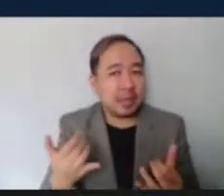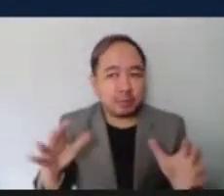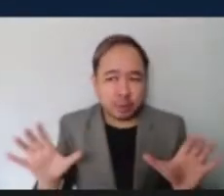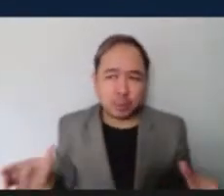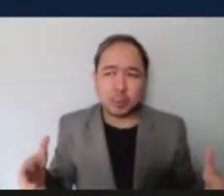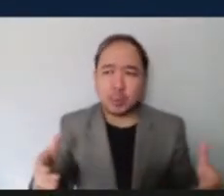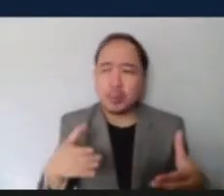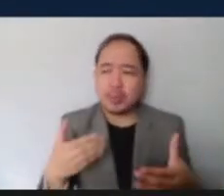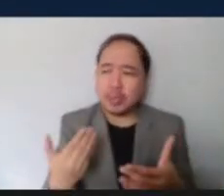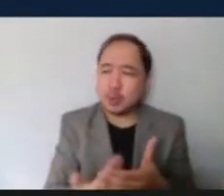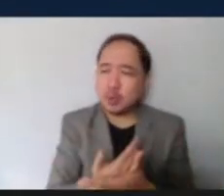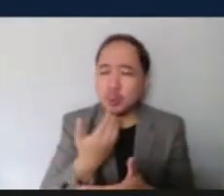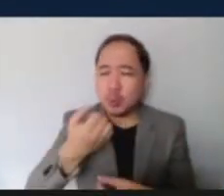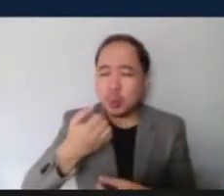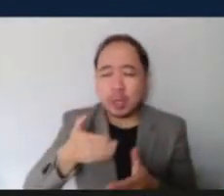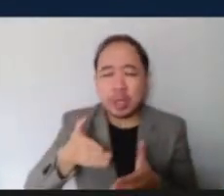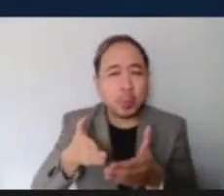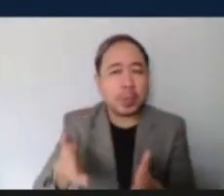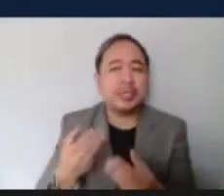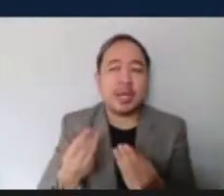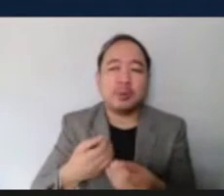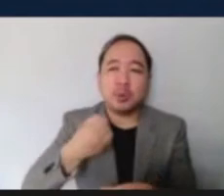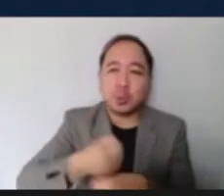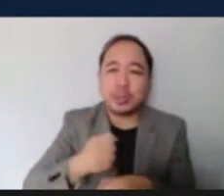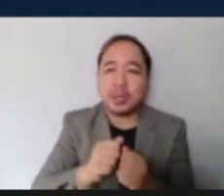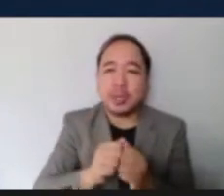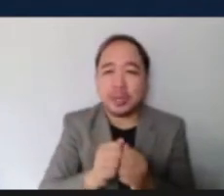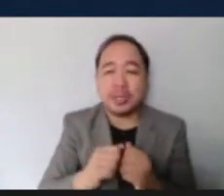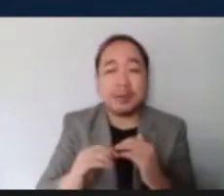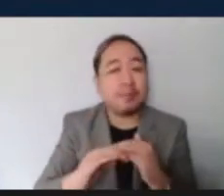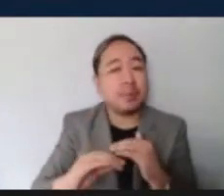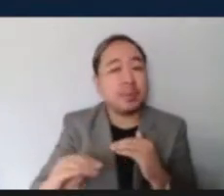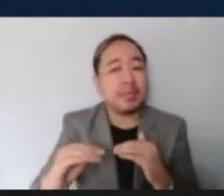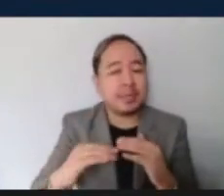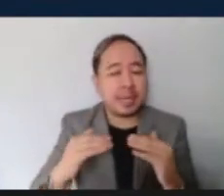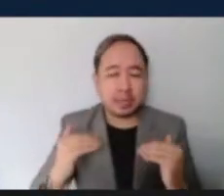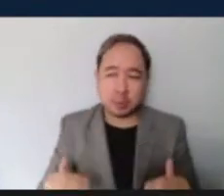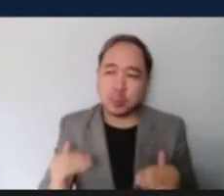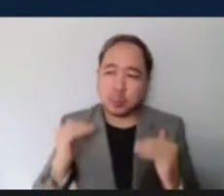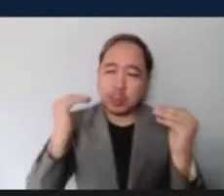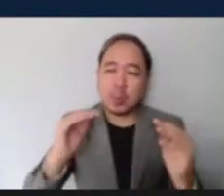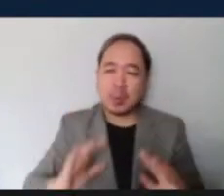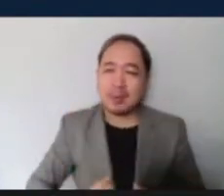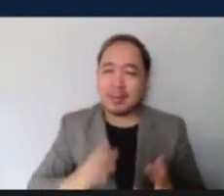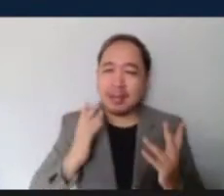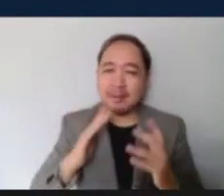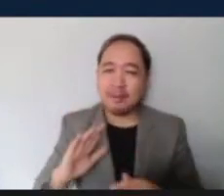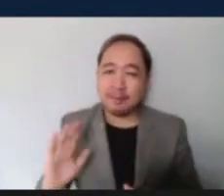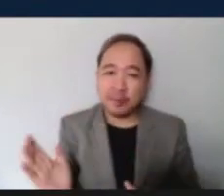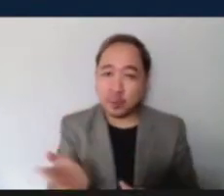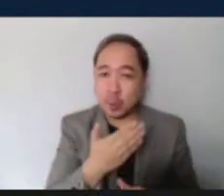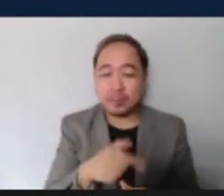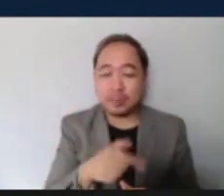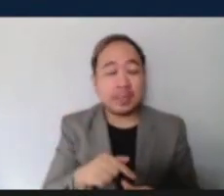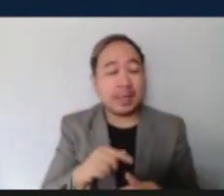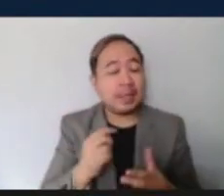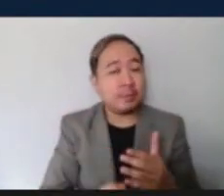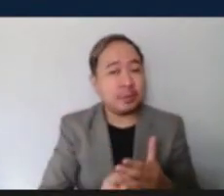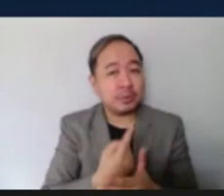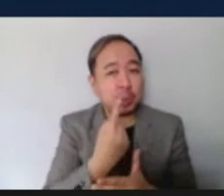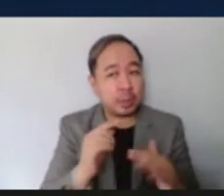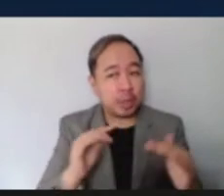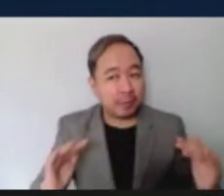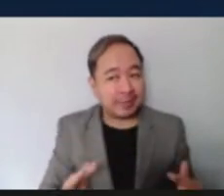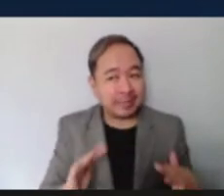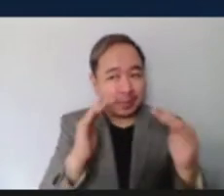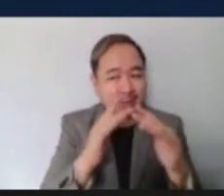together for sustainability and quality of life for all the people's Charter for an ecosocial award was a result of this event and proposes